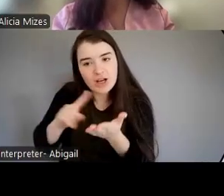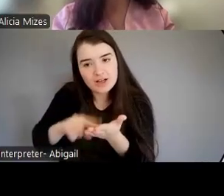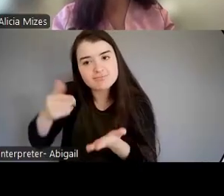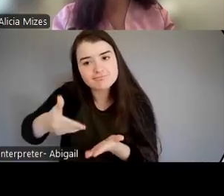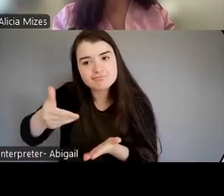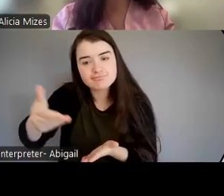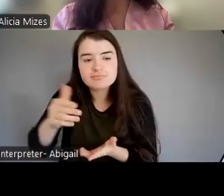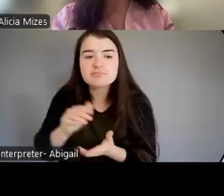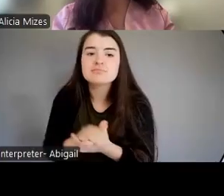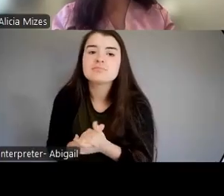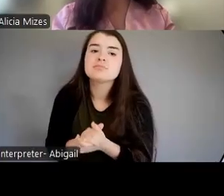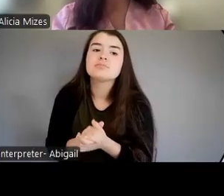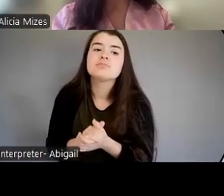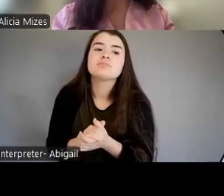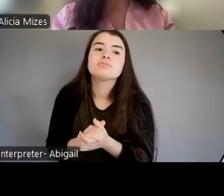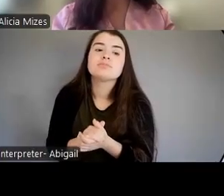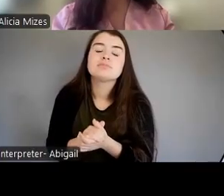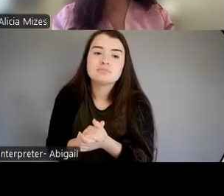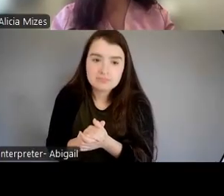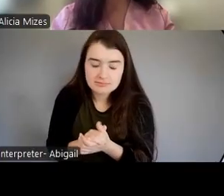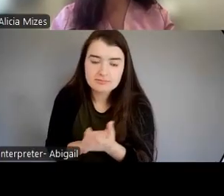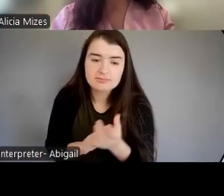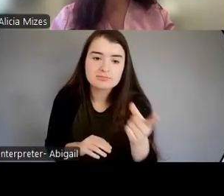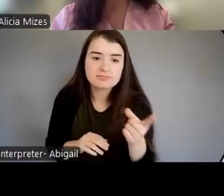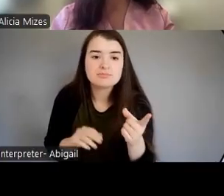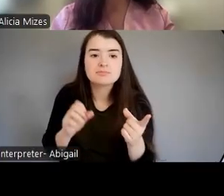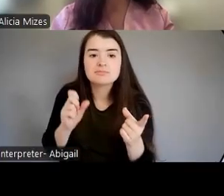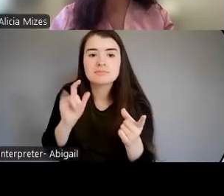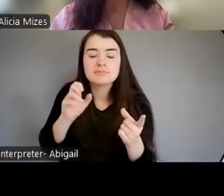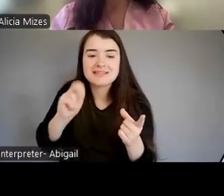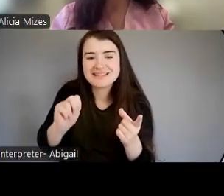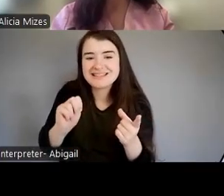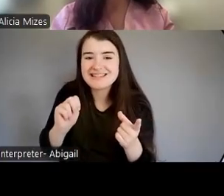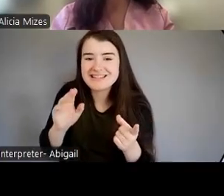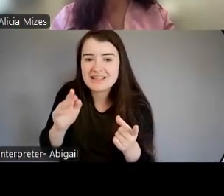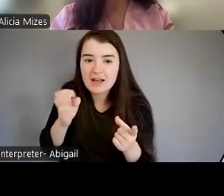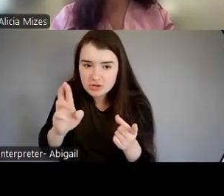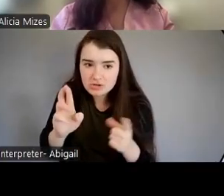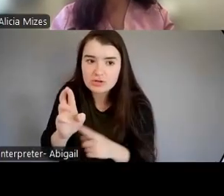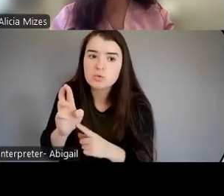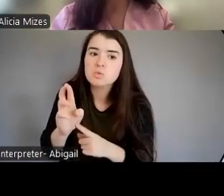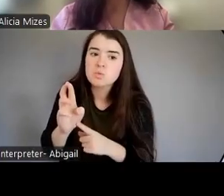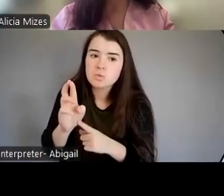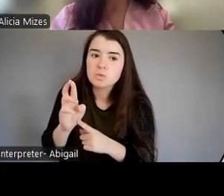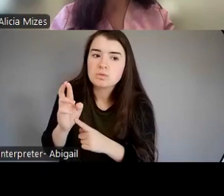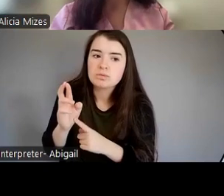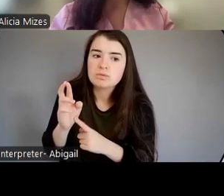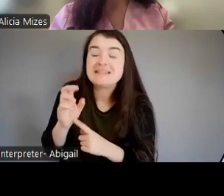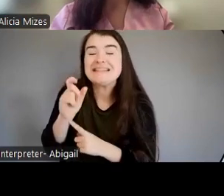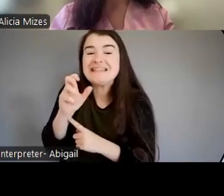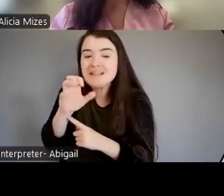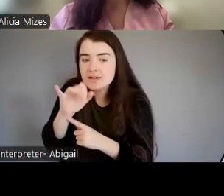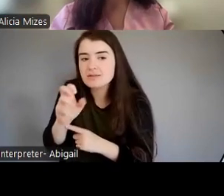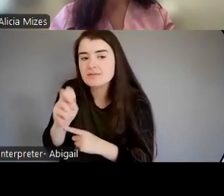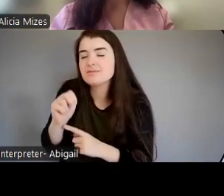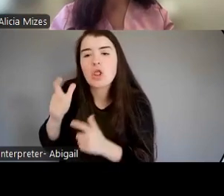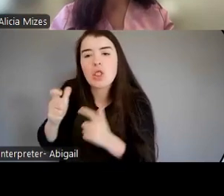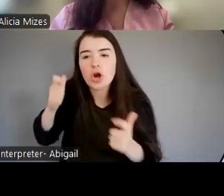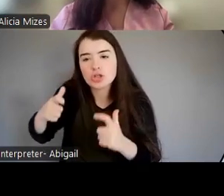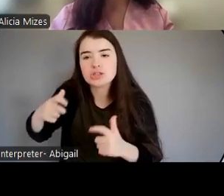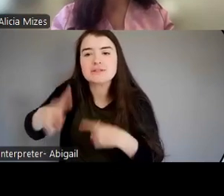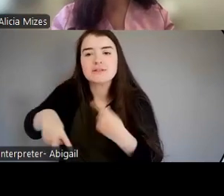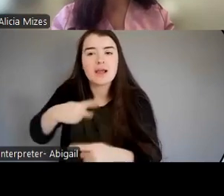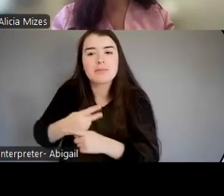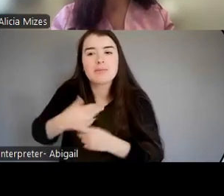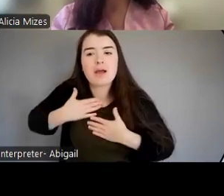is the largest organ in the body. Skin cancer, specifically basal cell carcinoma, is the most common type of skin cancer. Sun protection with a broad